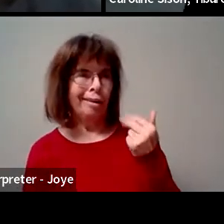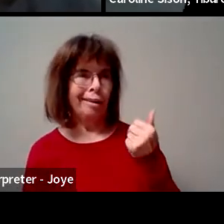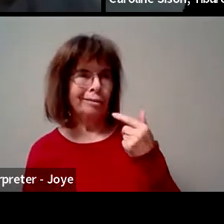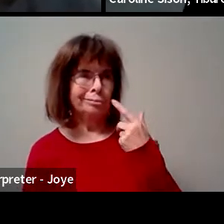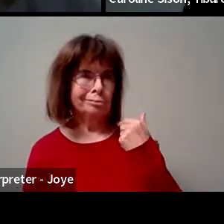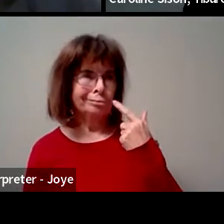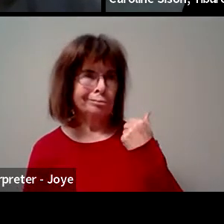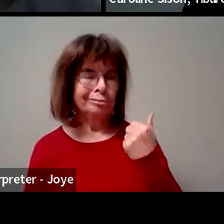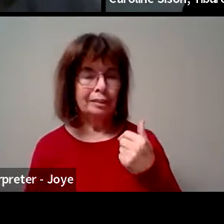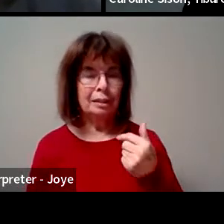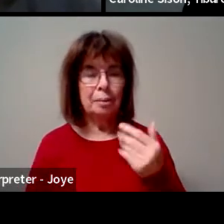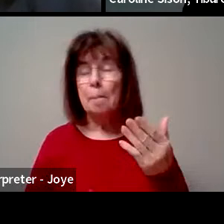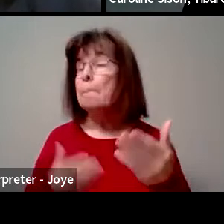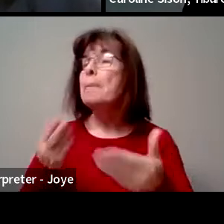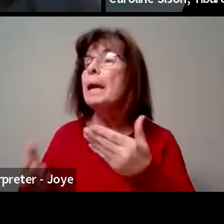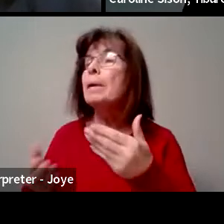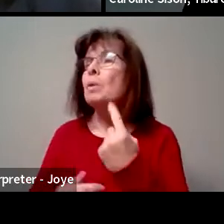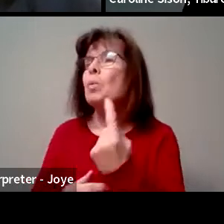one that is